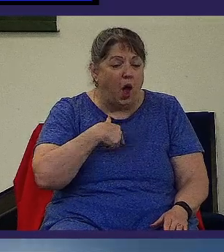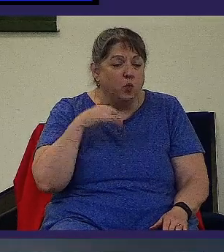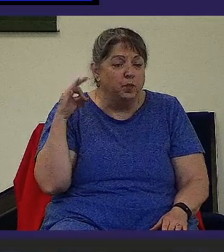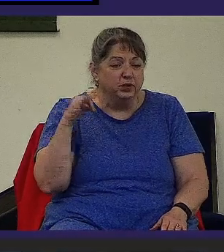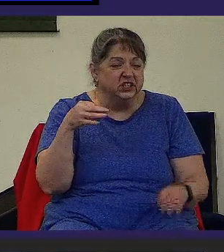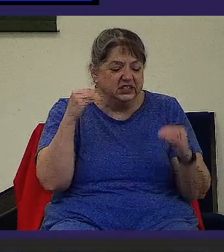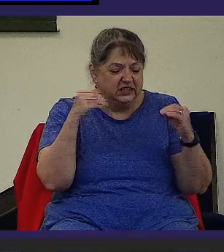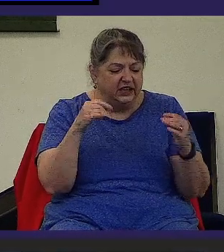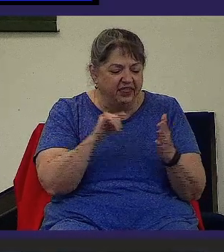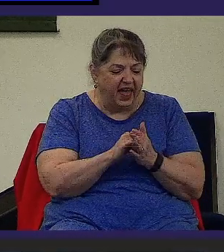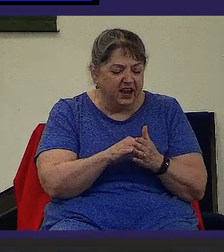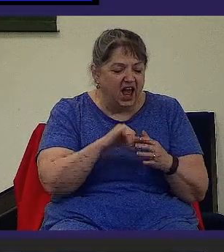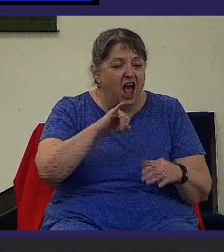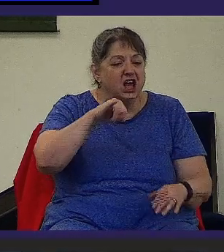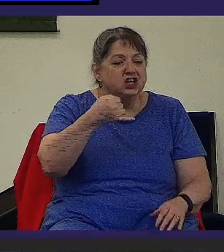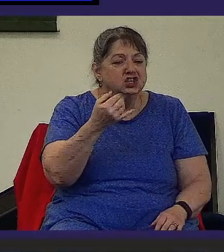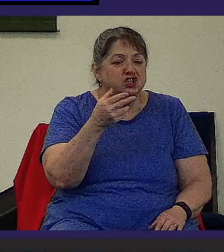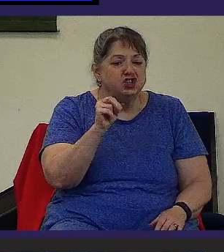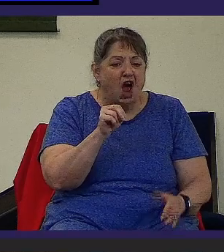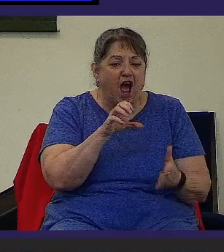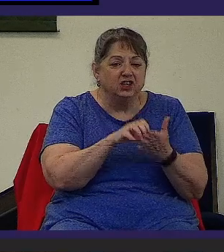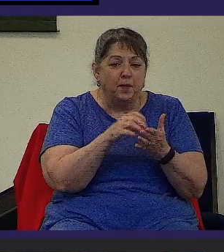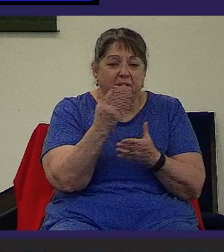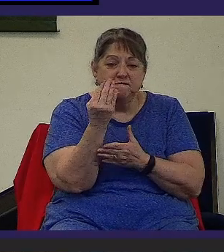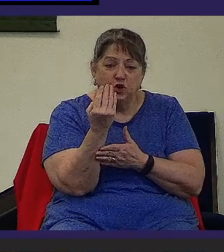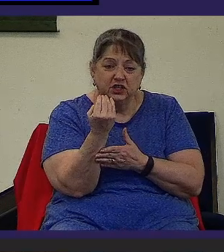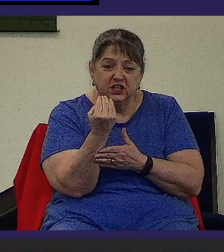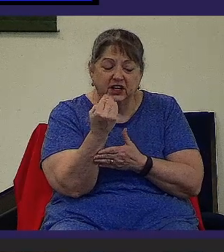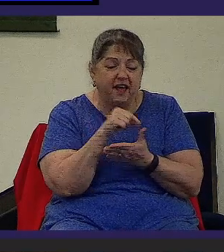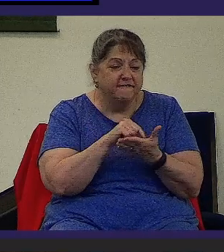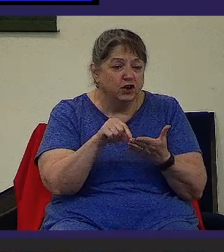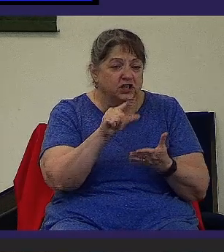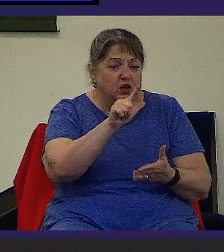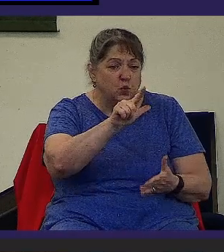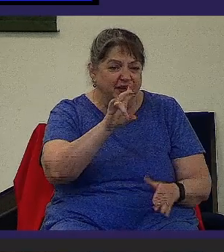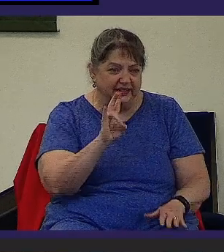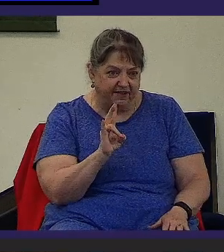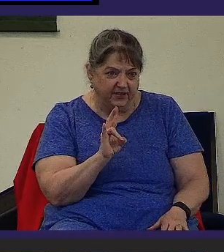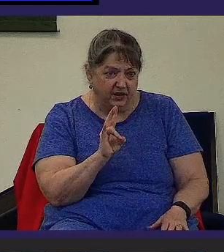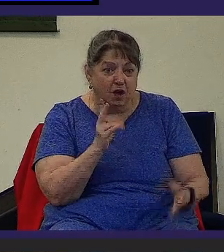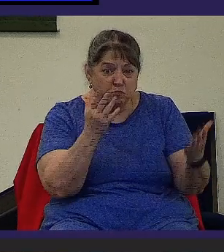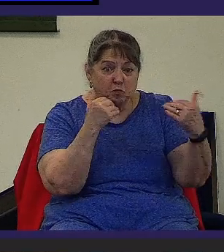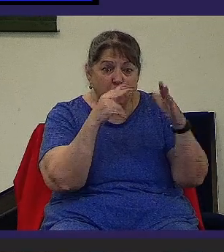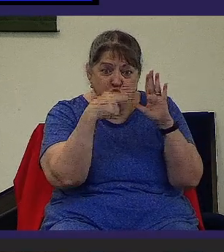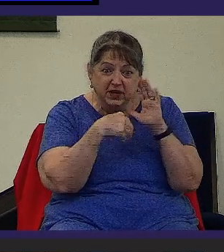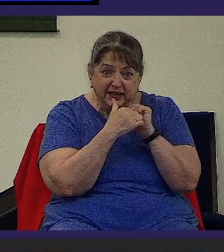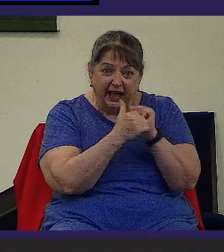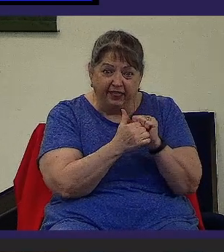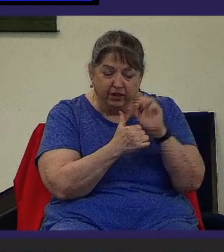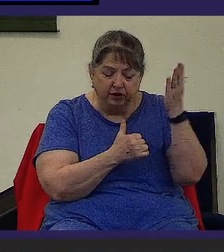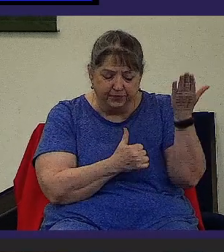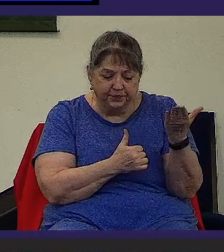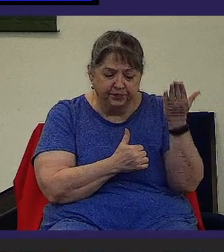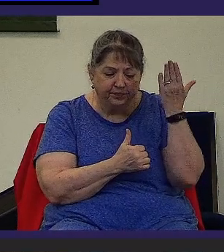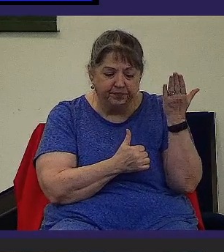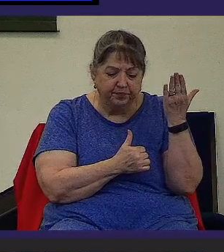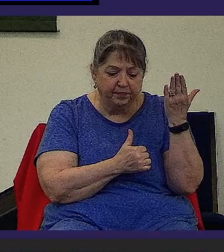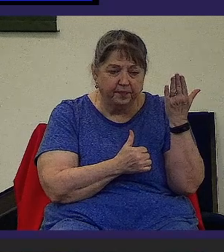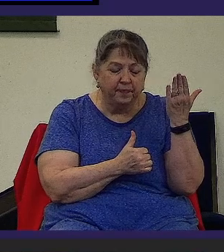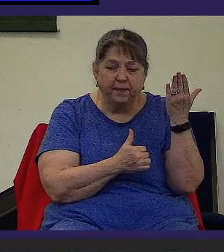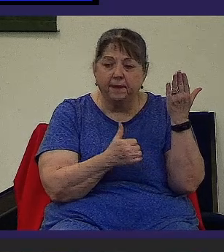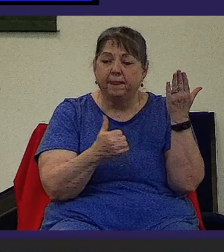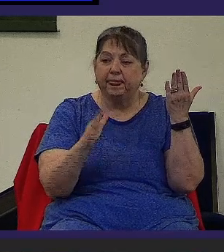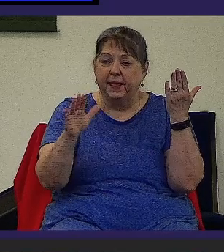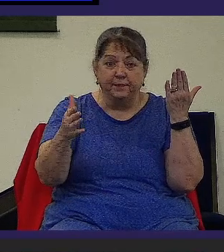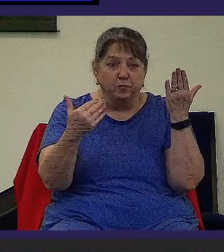on the screen in john 14 27 right where jesus well let's read this together because this is our memory verse for june can we read